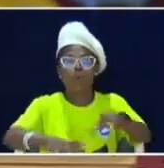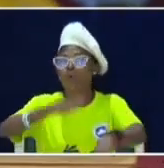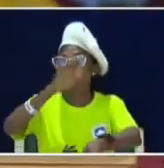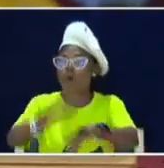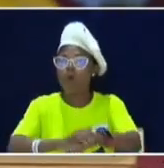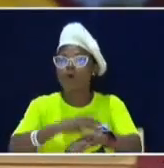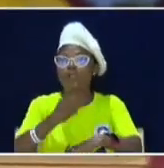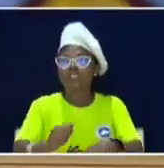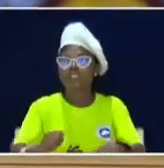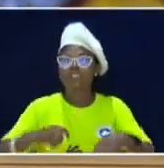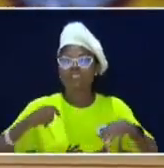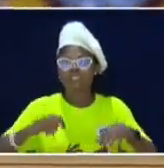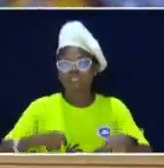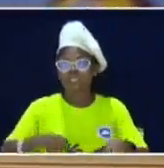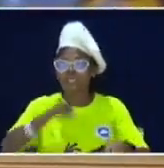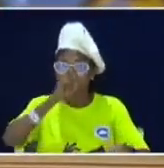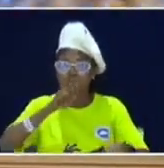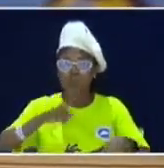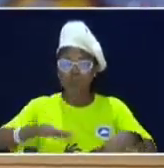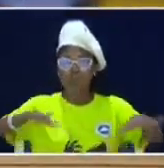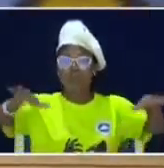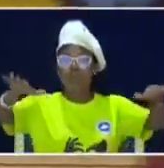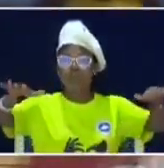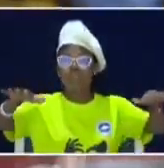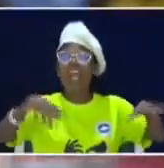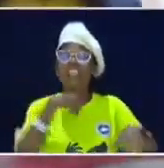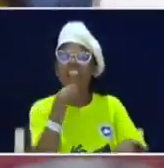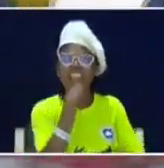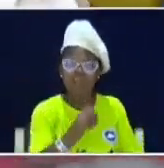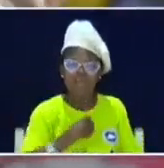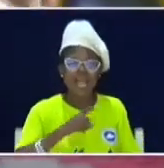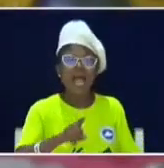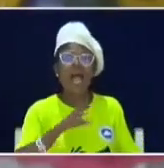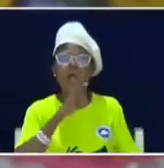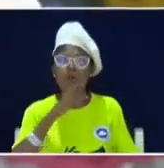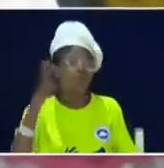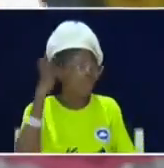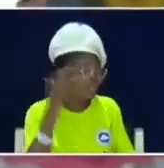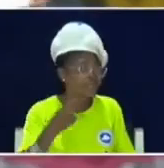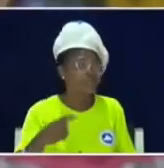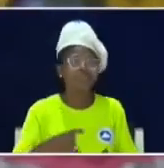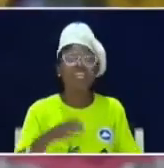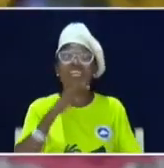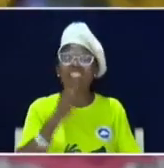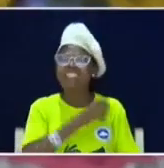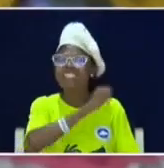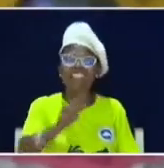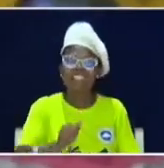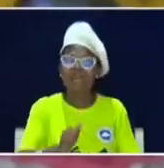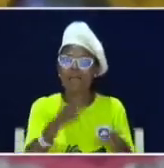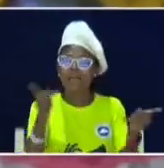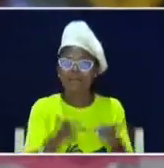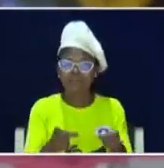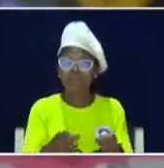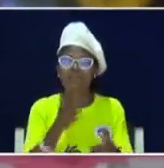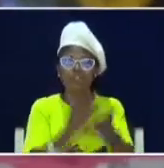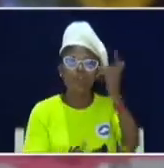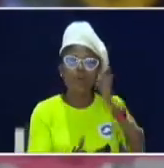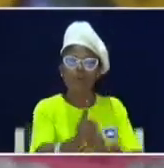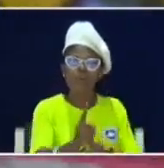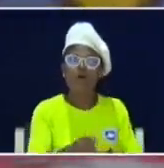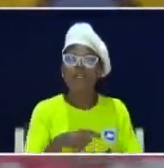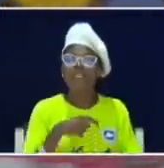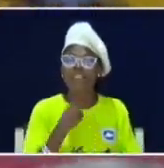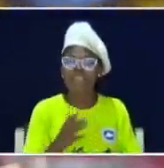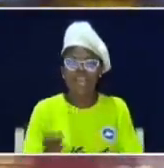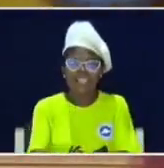you are hearing me, sir, I hear you. The high place of God is the deep place of God. Somebody wrote a song and said, take